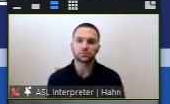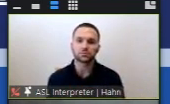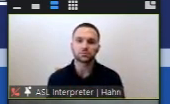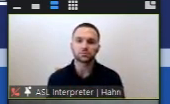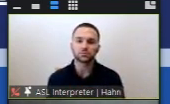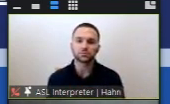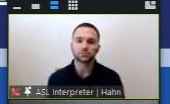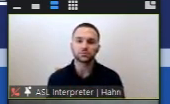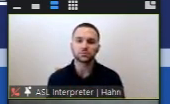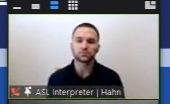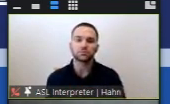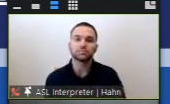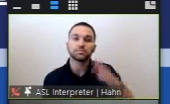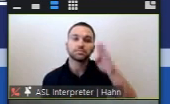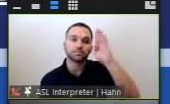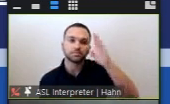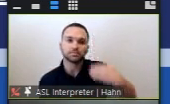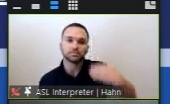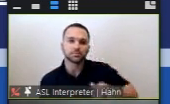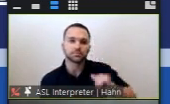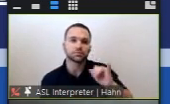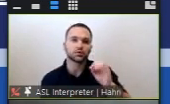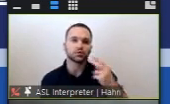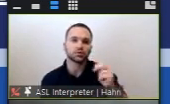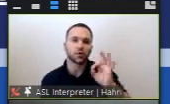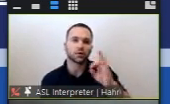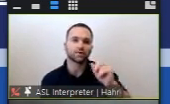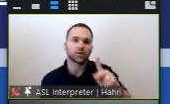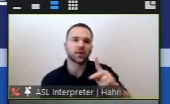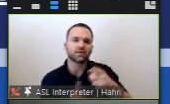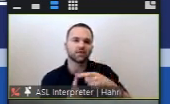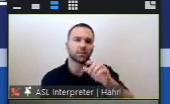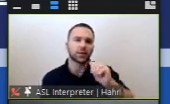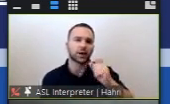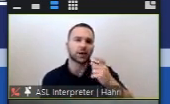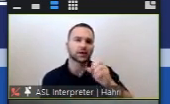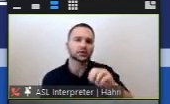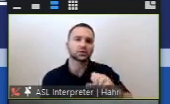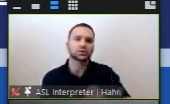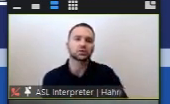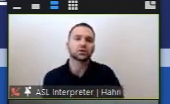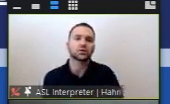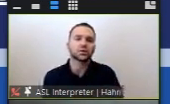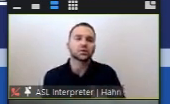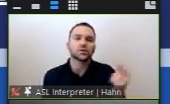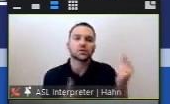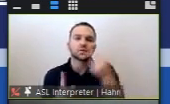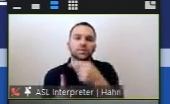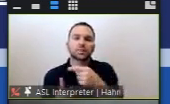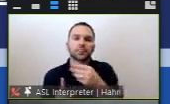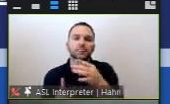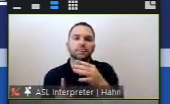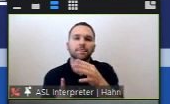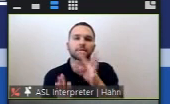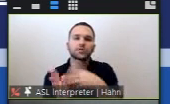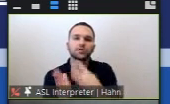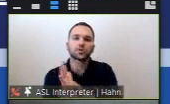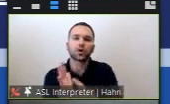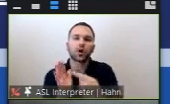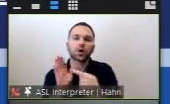Hey, John Frank here from Axios. Going back to the chart you showed about the differences